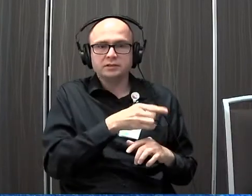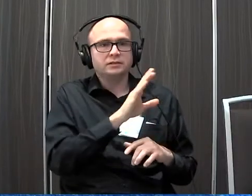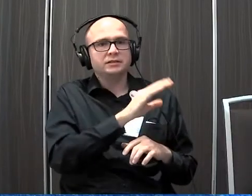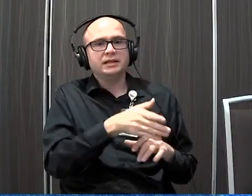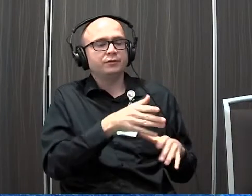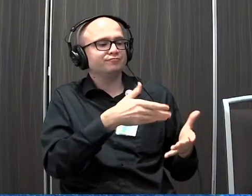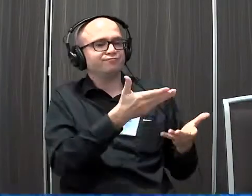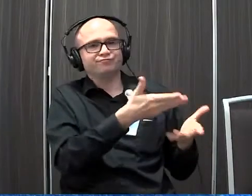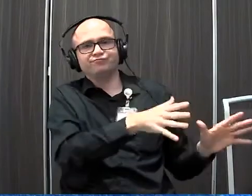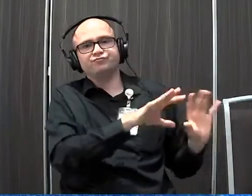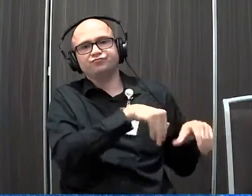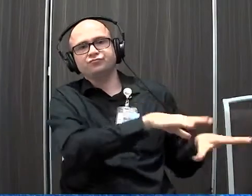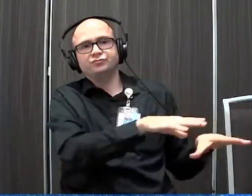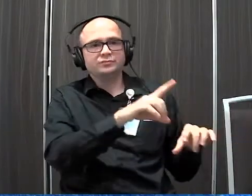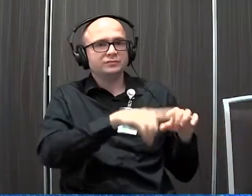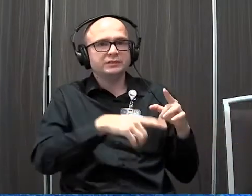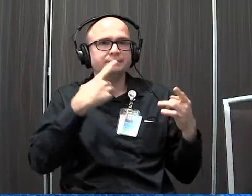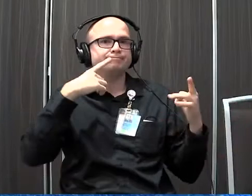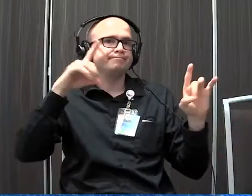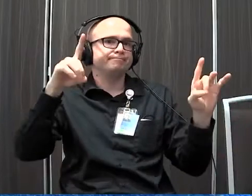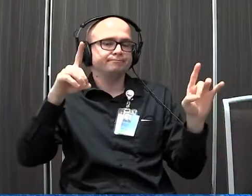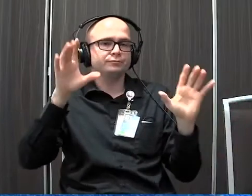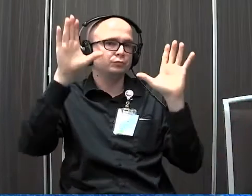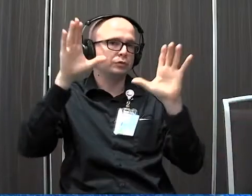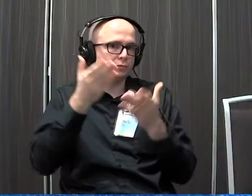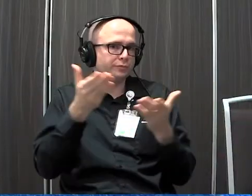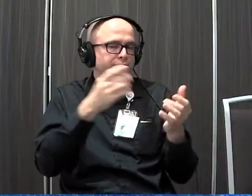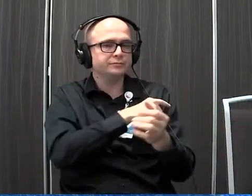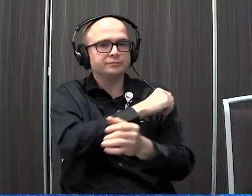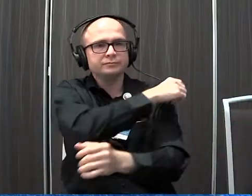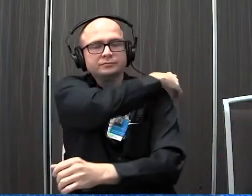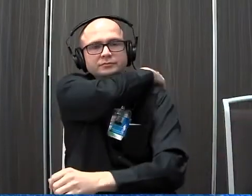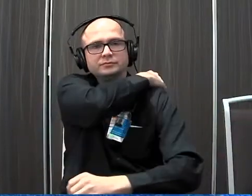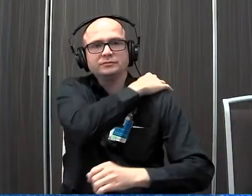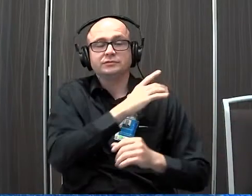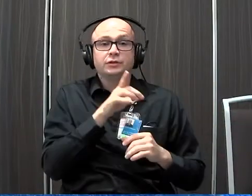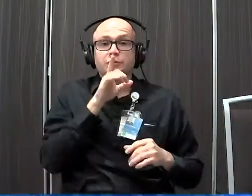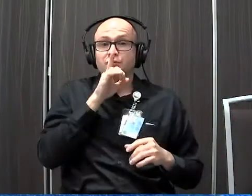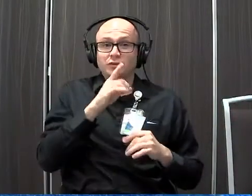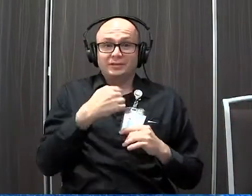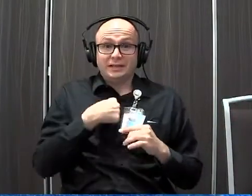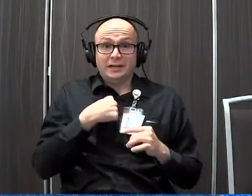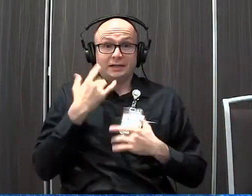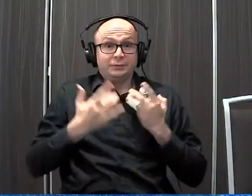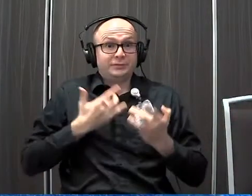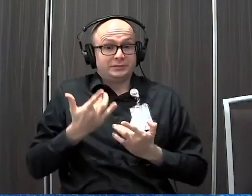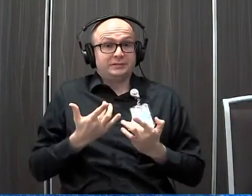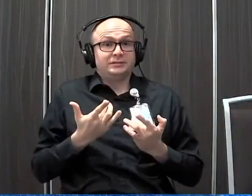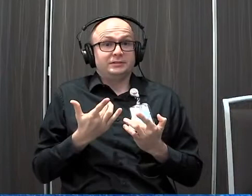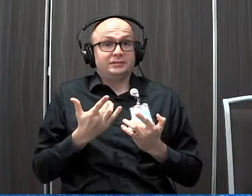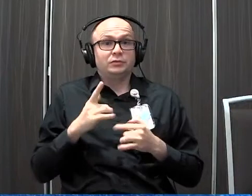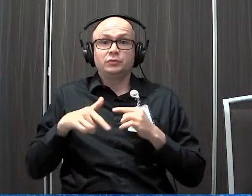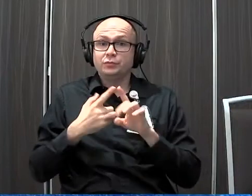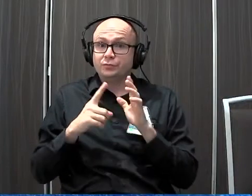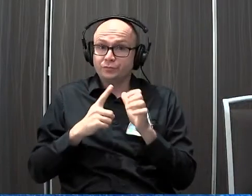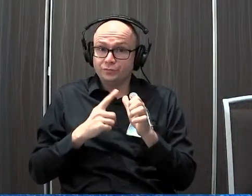write them off and assume that they're not going to be able to achieve amazing things. Actually, I was really excited to, when I first